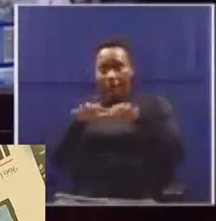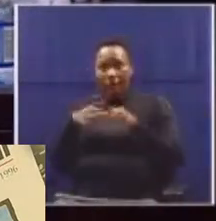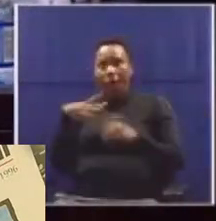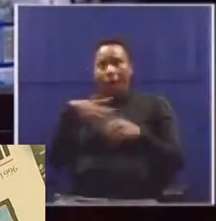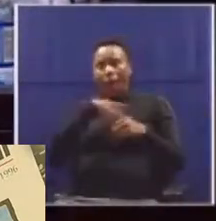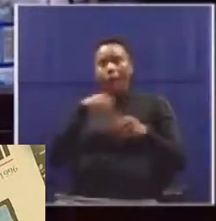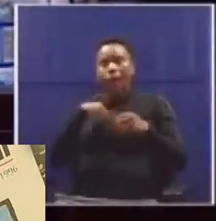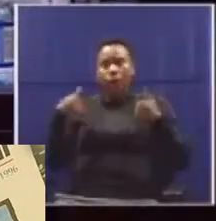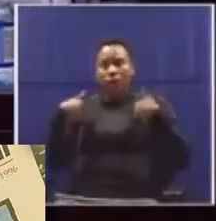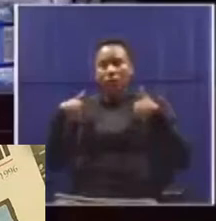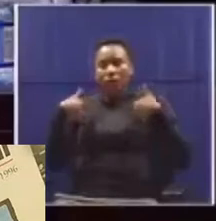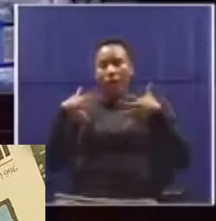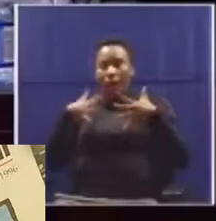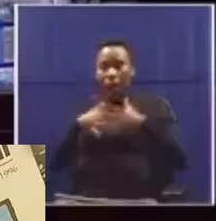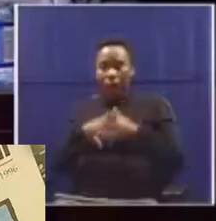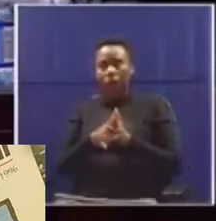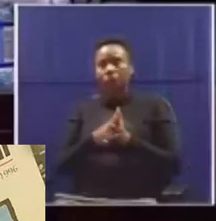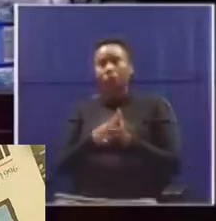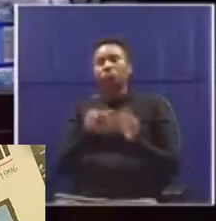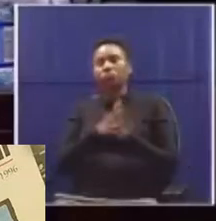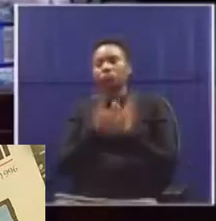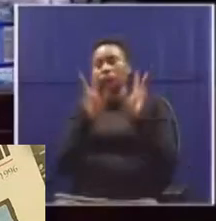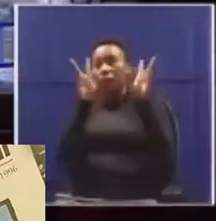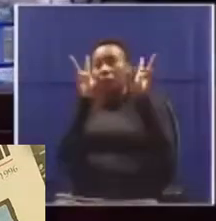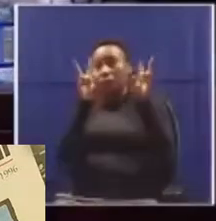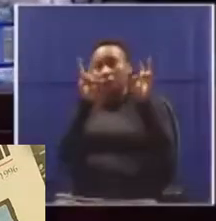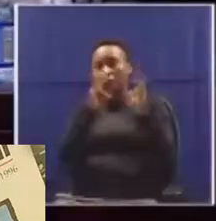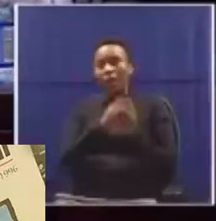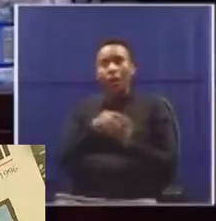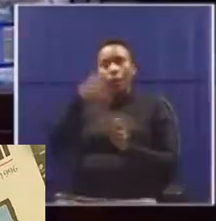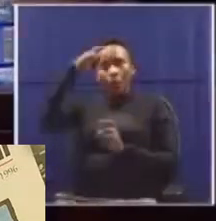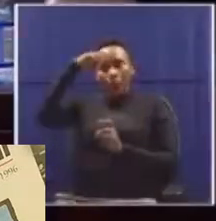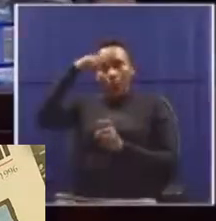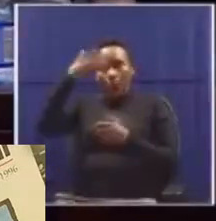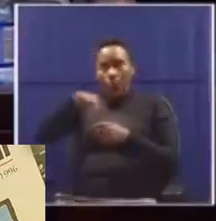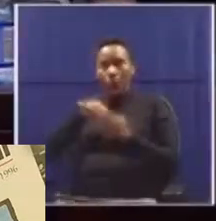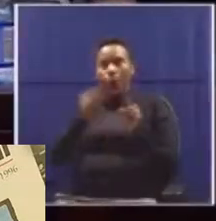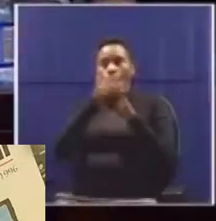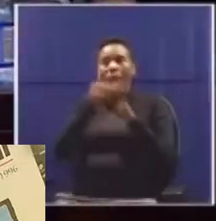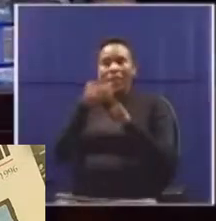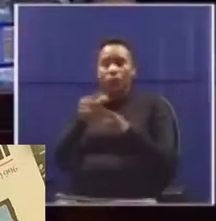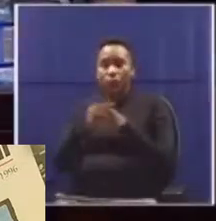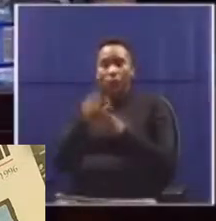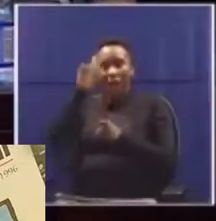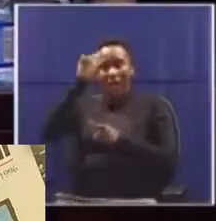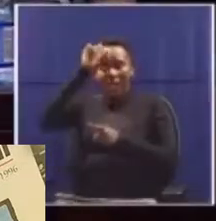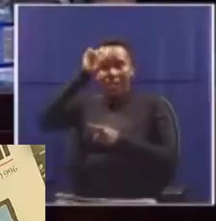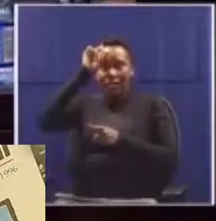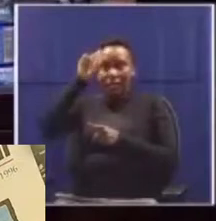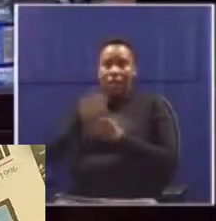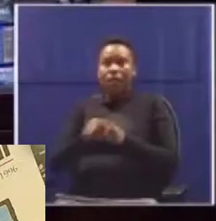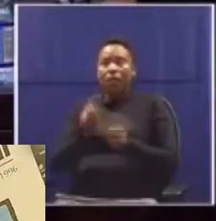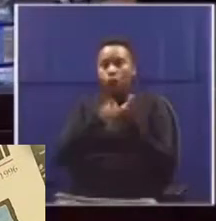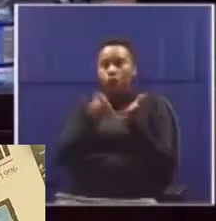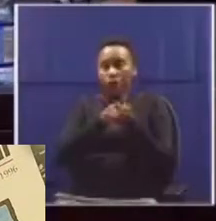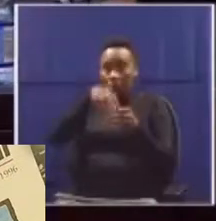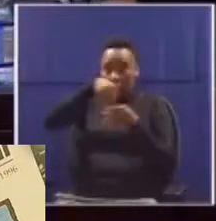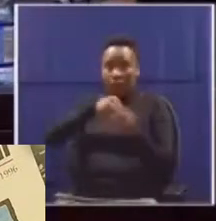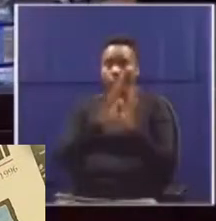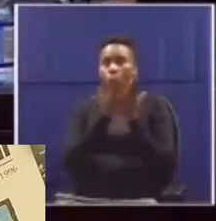start by quoting the wise words of Nelson Mandela who wrote in his book The Long Walk to